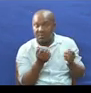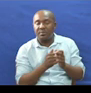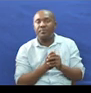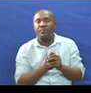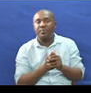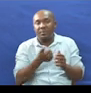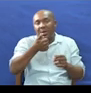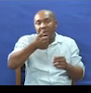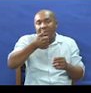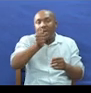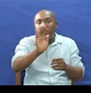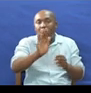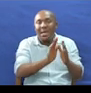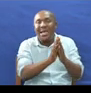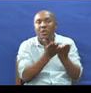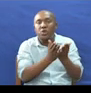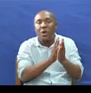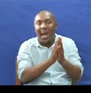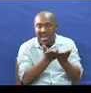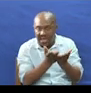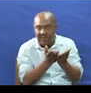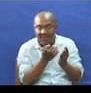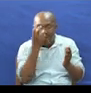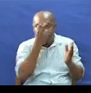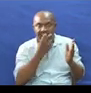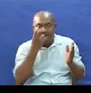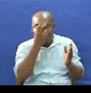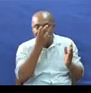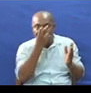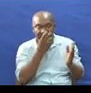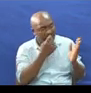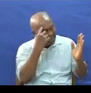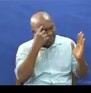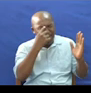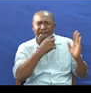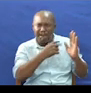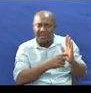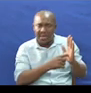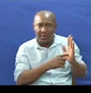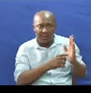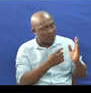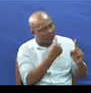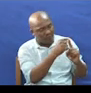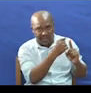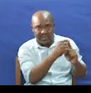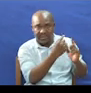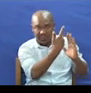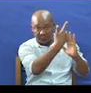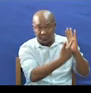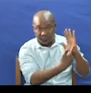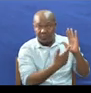Take your dictionary, find the meaning of these words